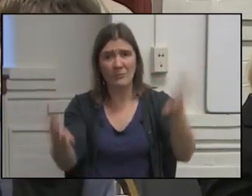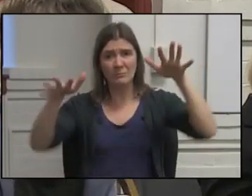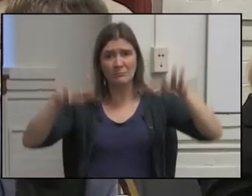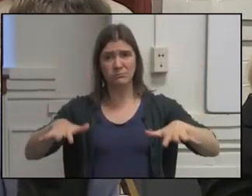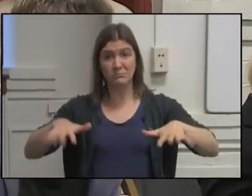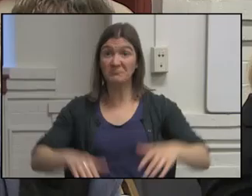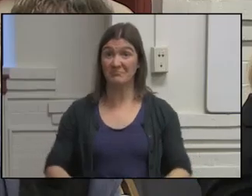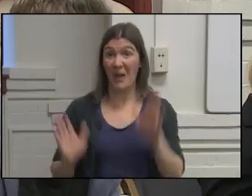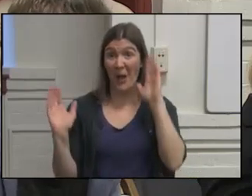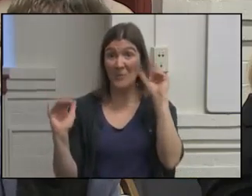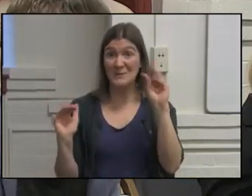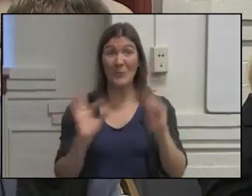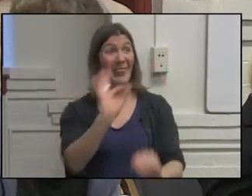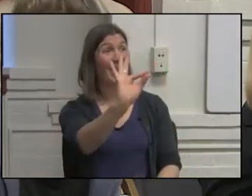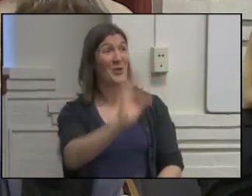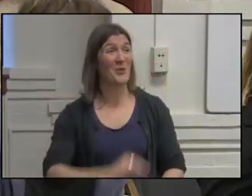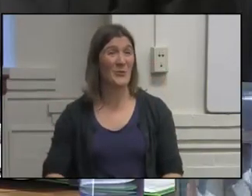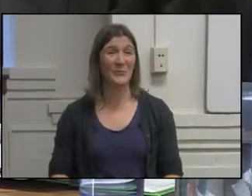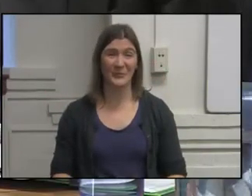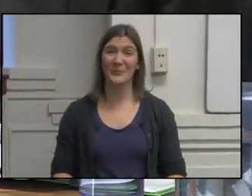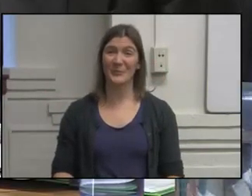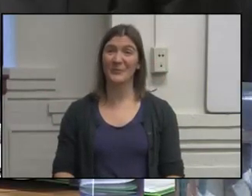happen. Thank you, Franz.